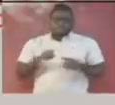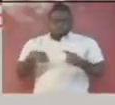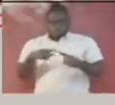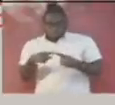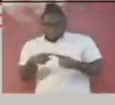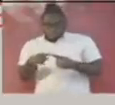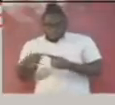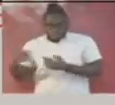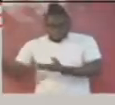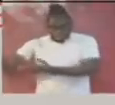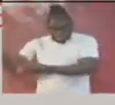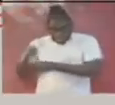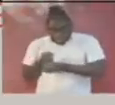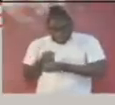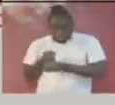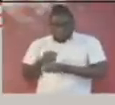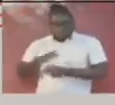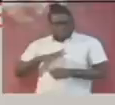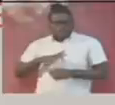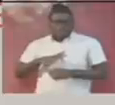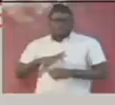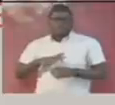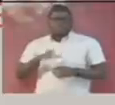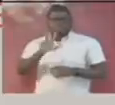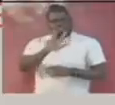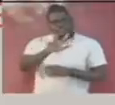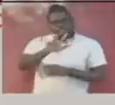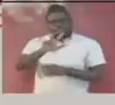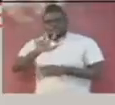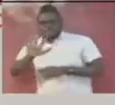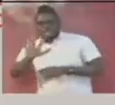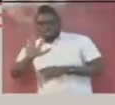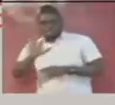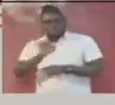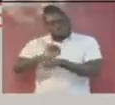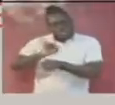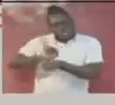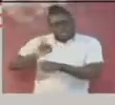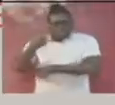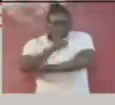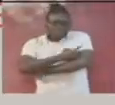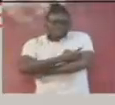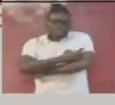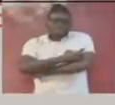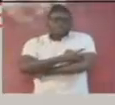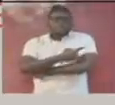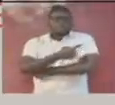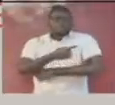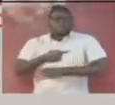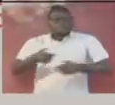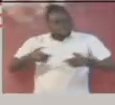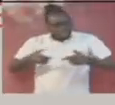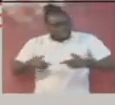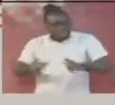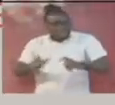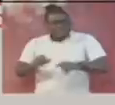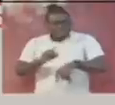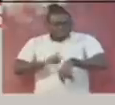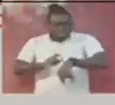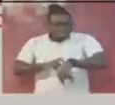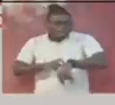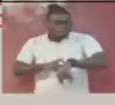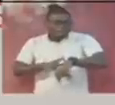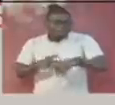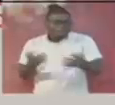are working with. So 3 to 5 working days, that will allow us a time to store, do all